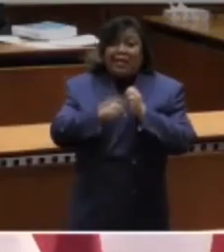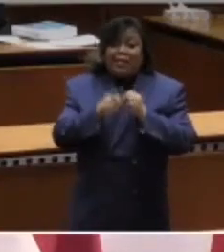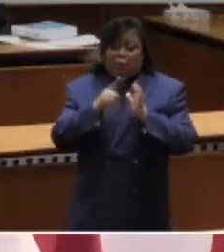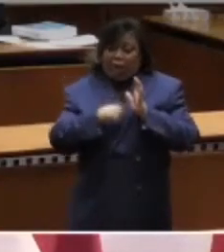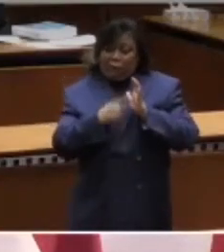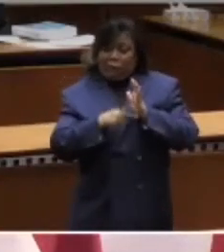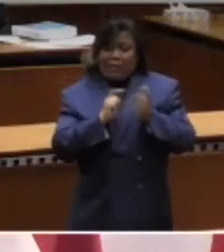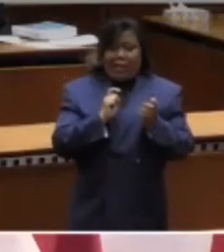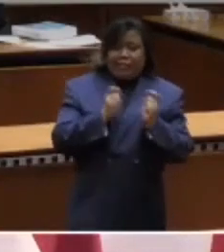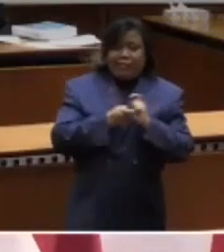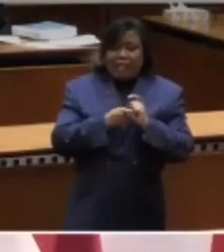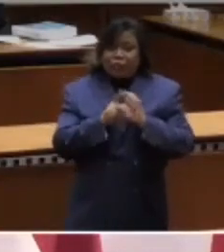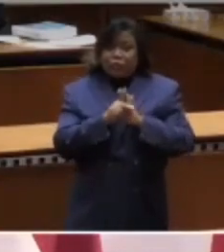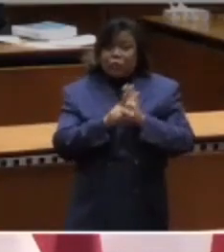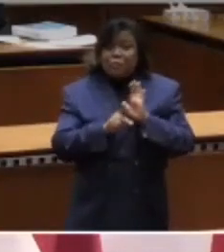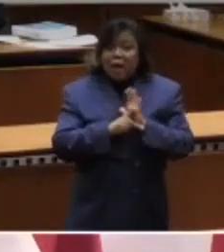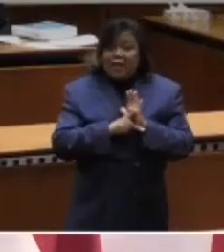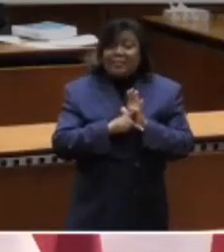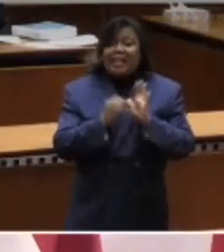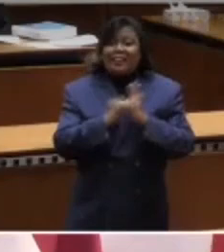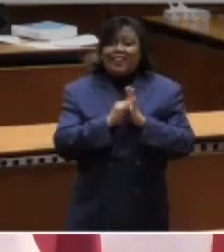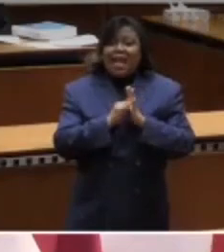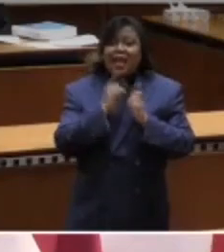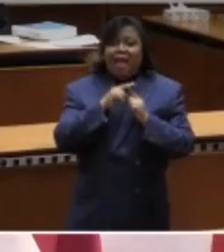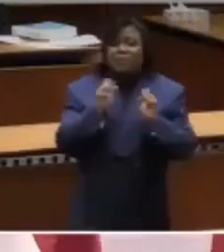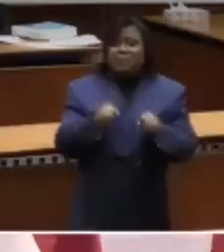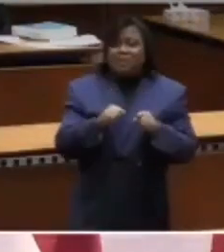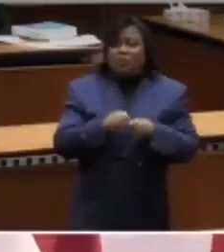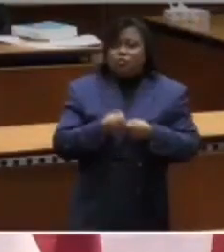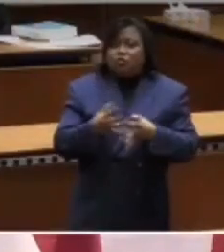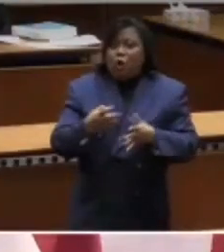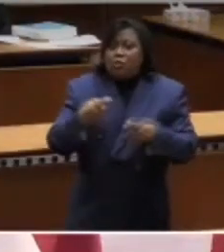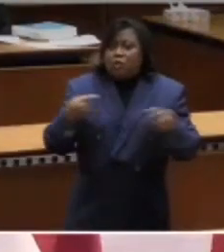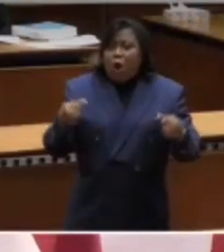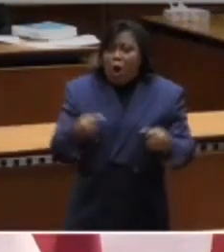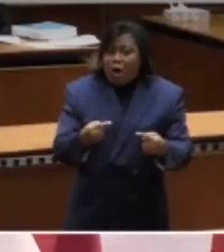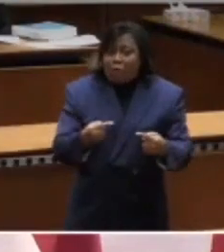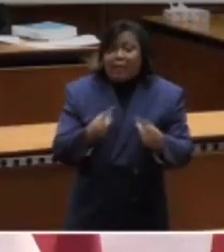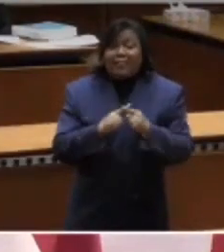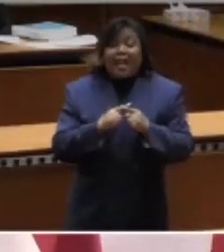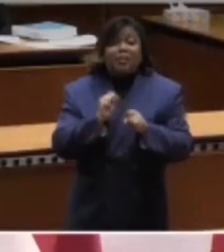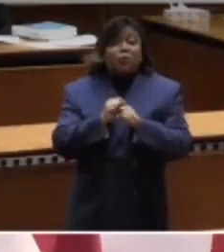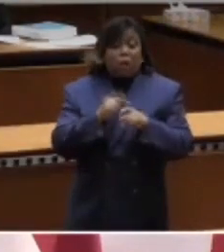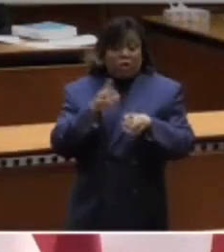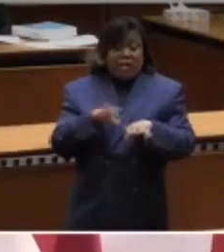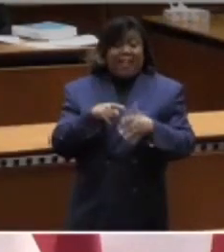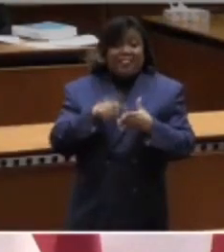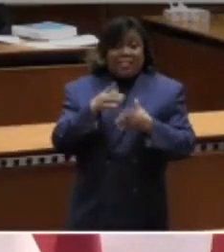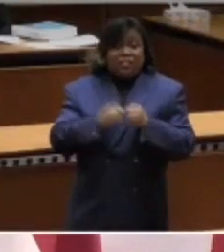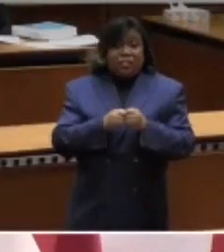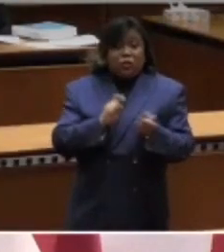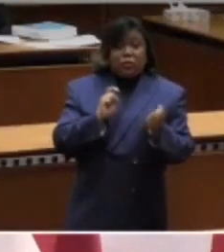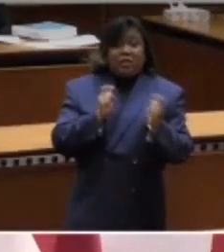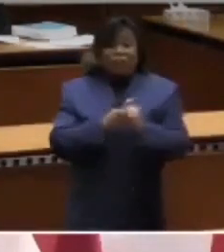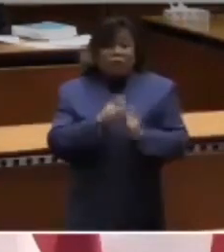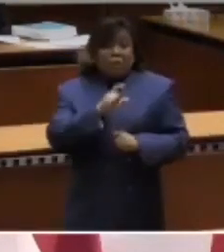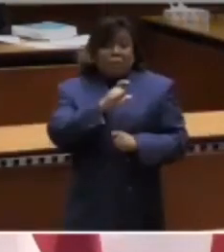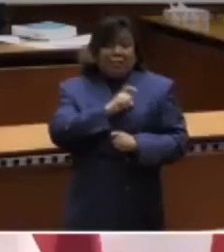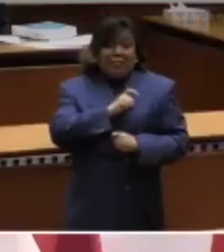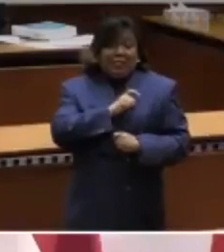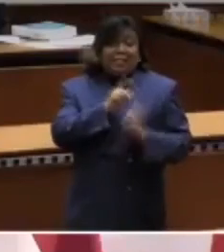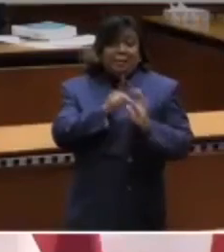scrutiny and changes to policies that have the potential to cause harm, like the work done this year to reform